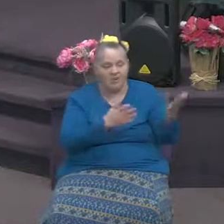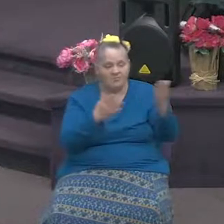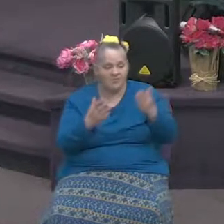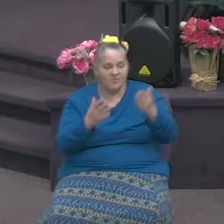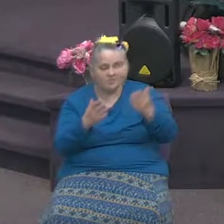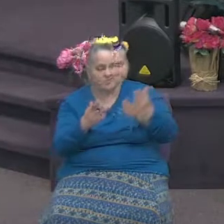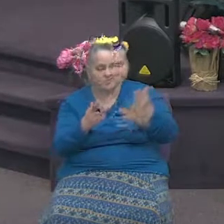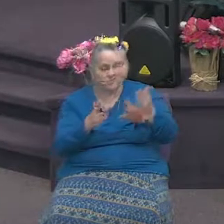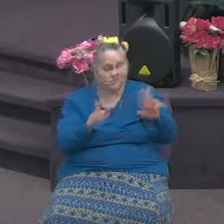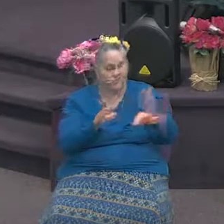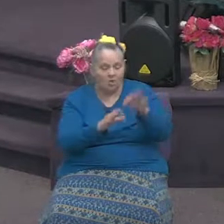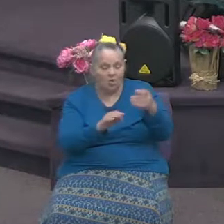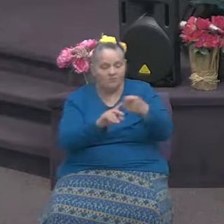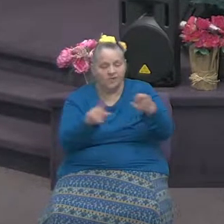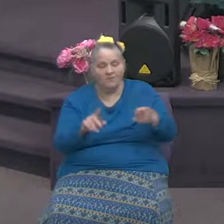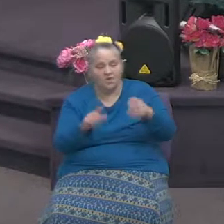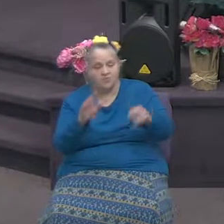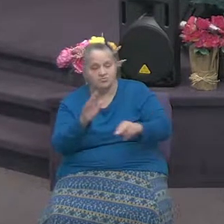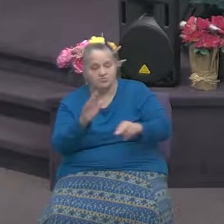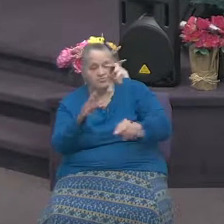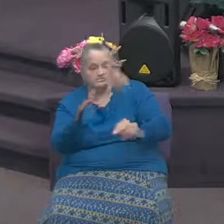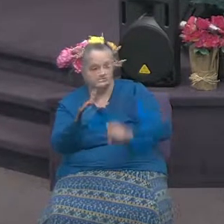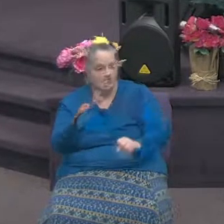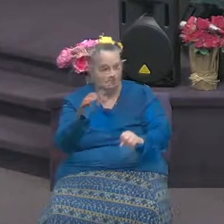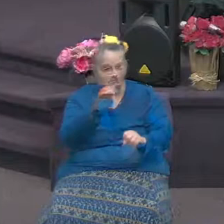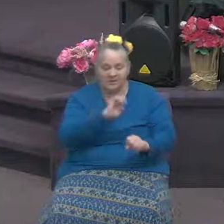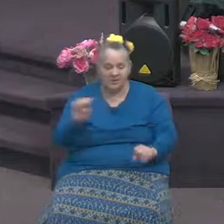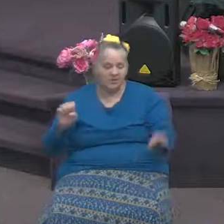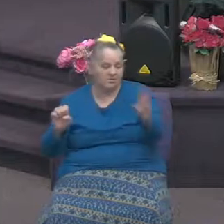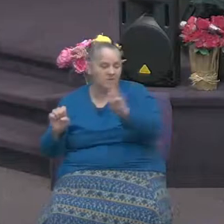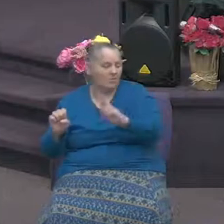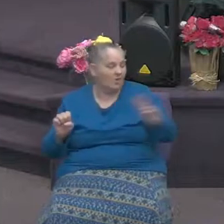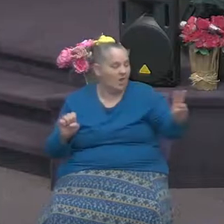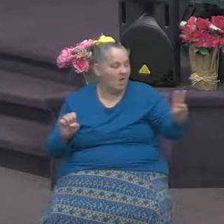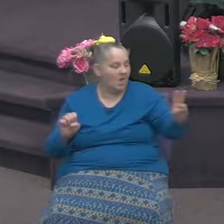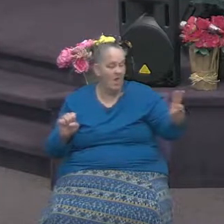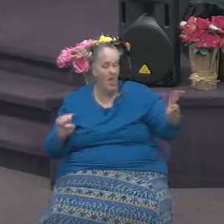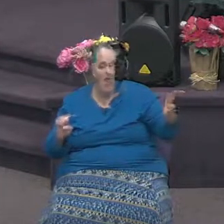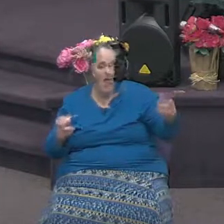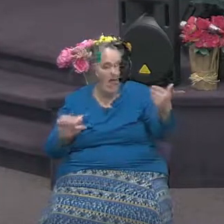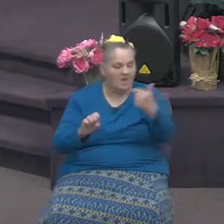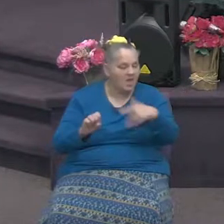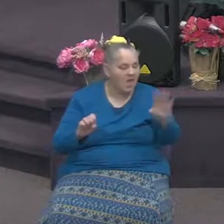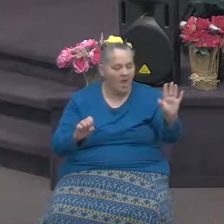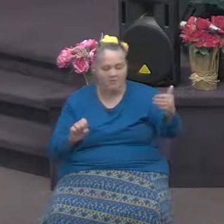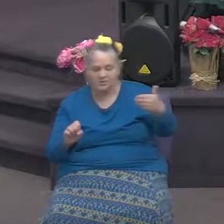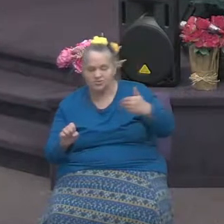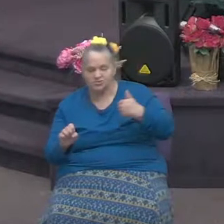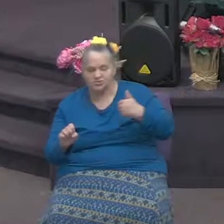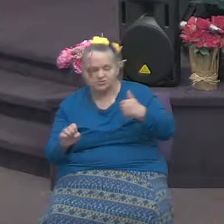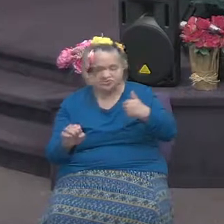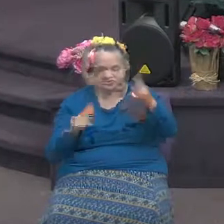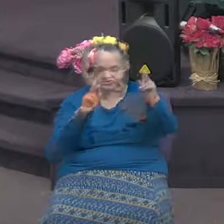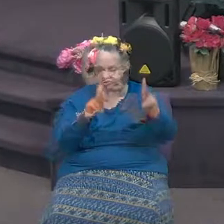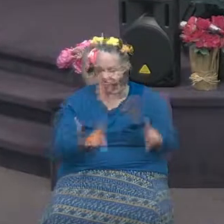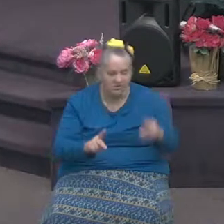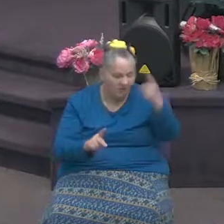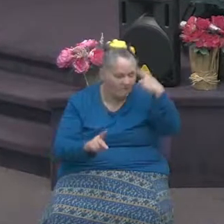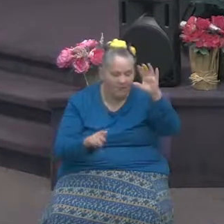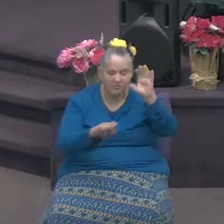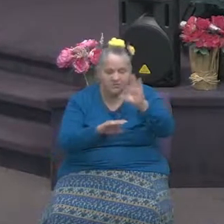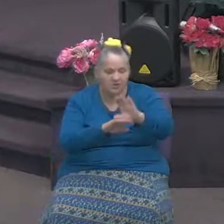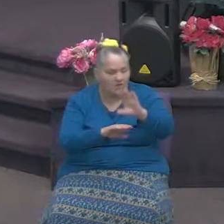the south, from the east, and from the west. Every soul that is for this church,